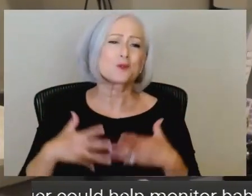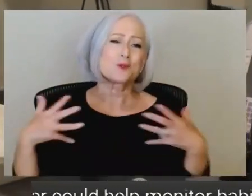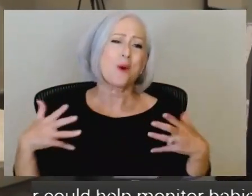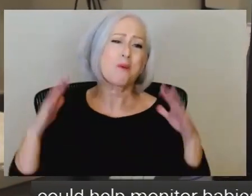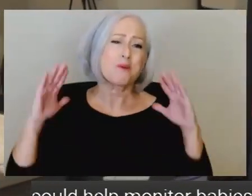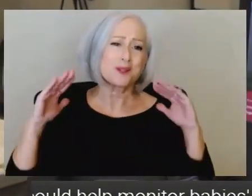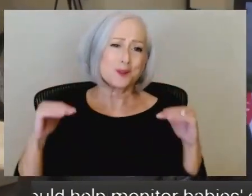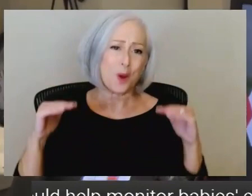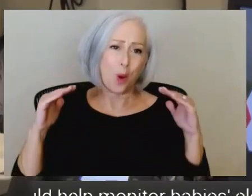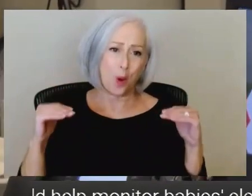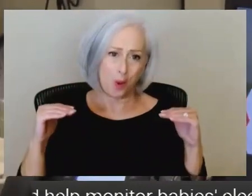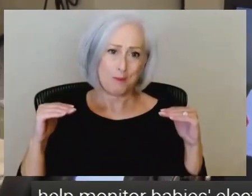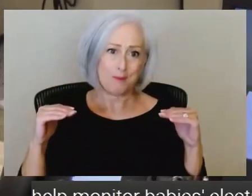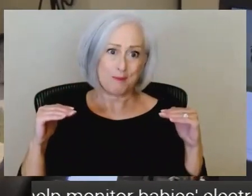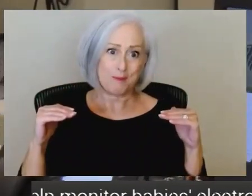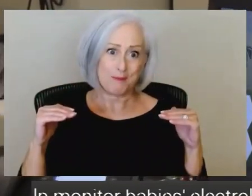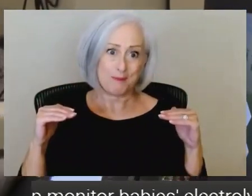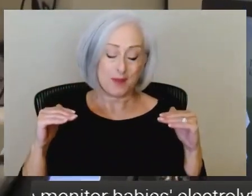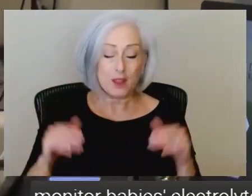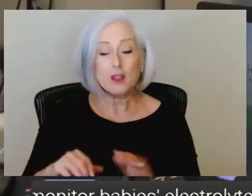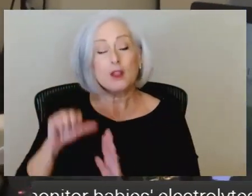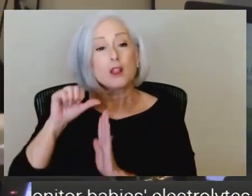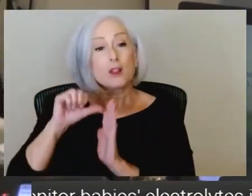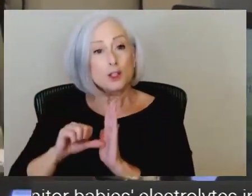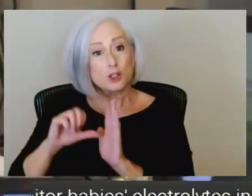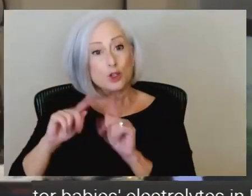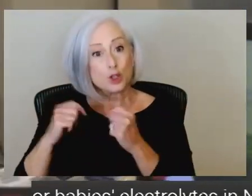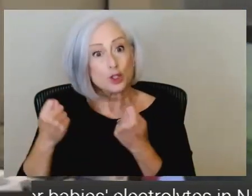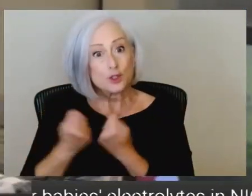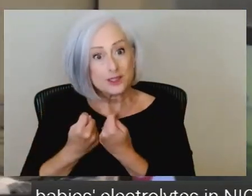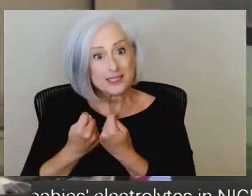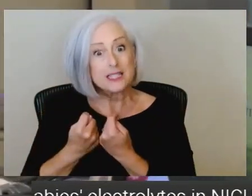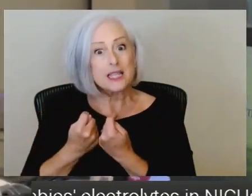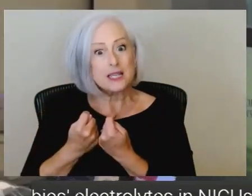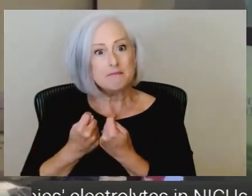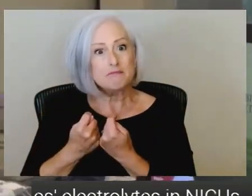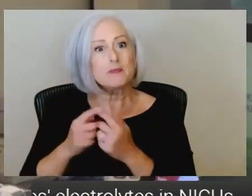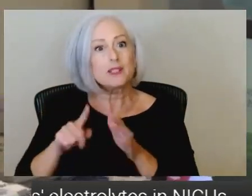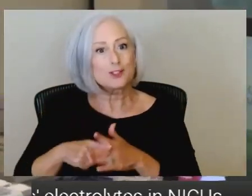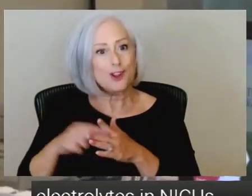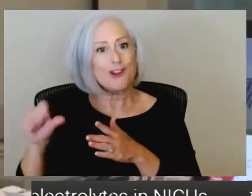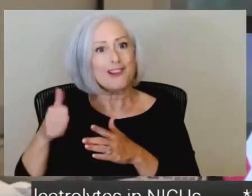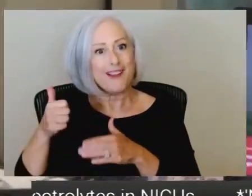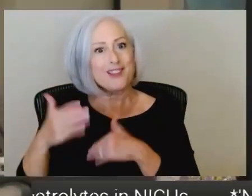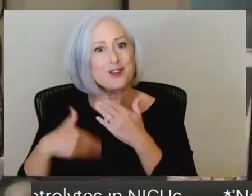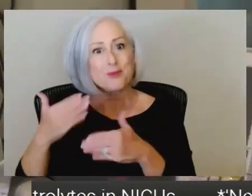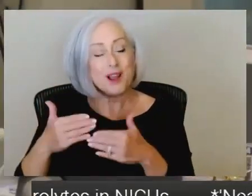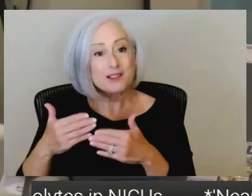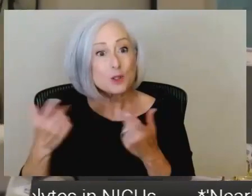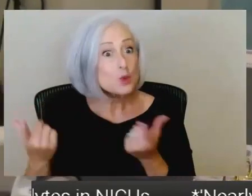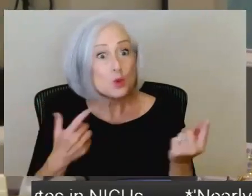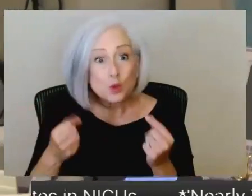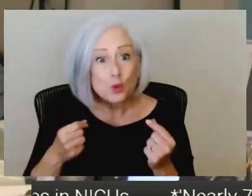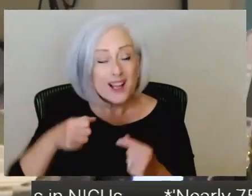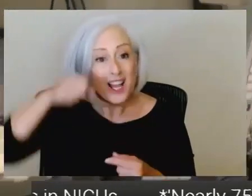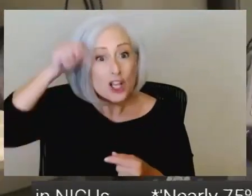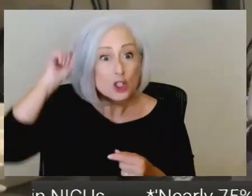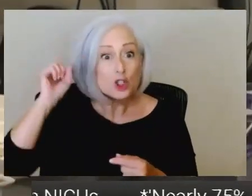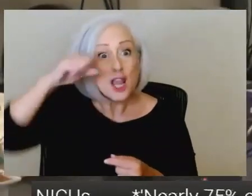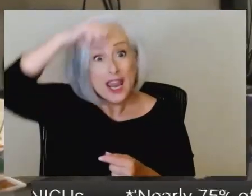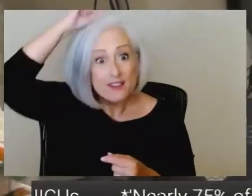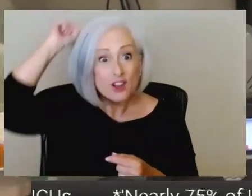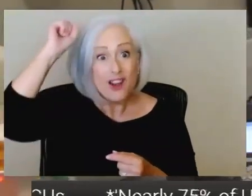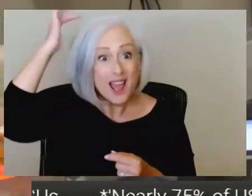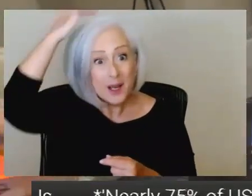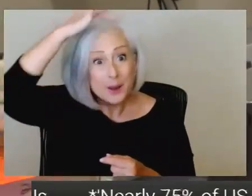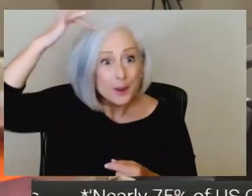team began another process it's a really big deal. They shaved her whole head right in front of us, and she gave us a